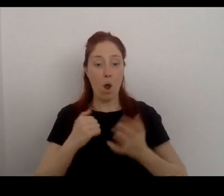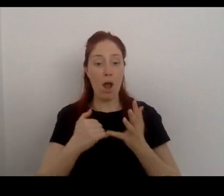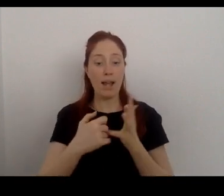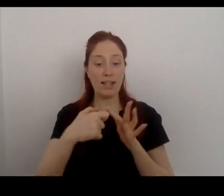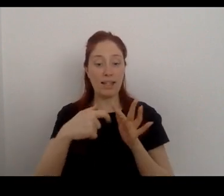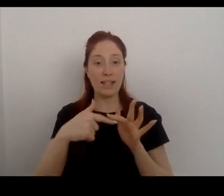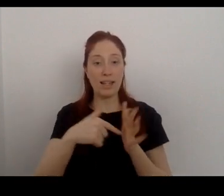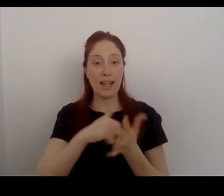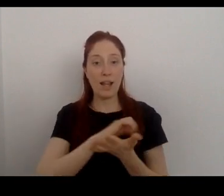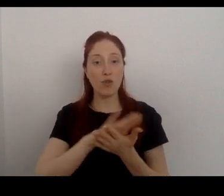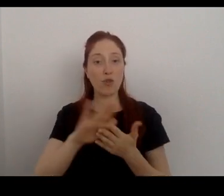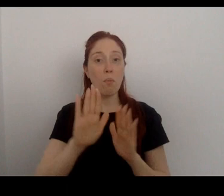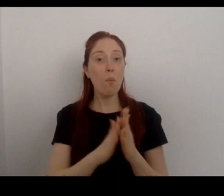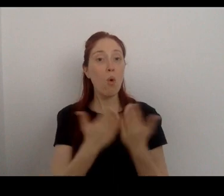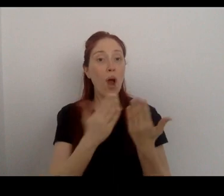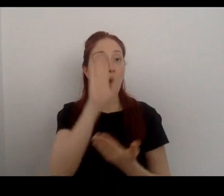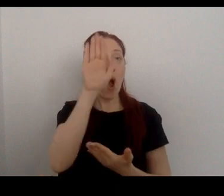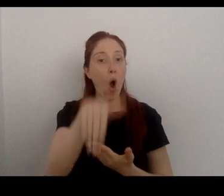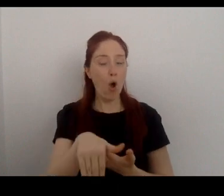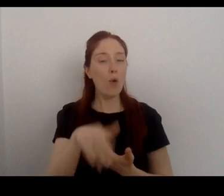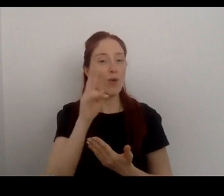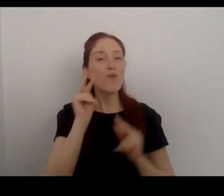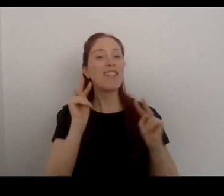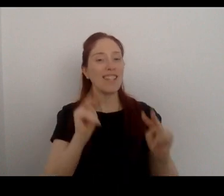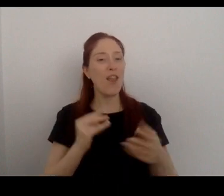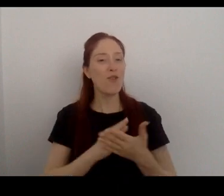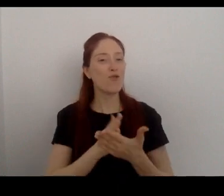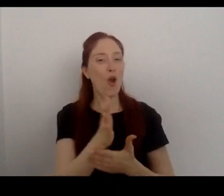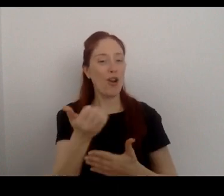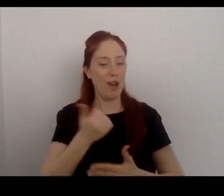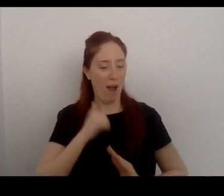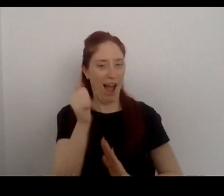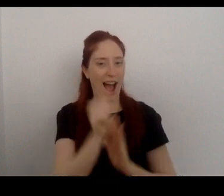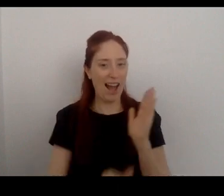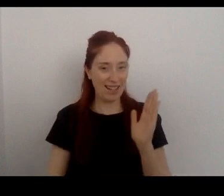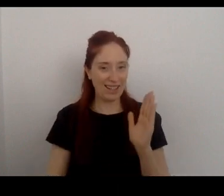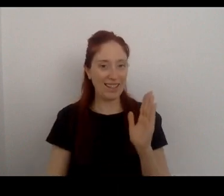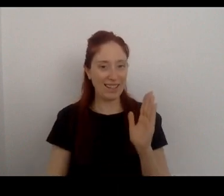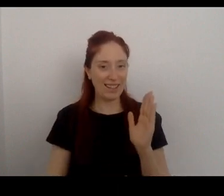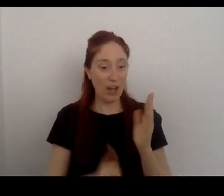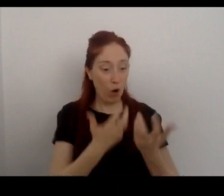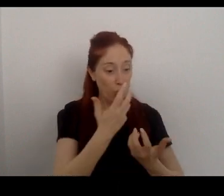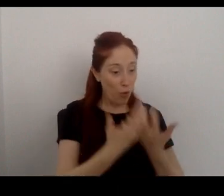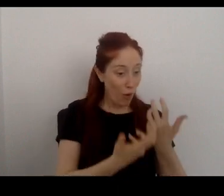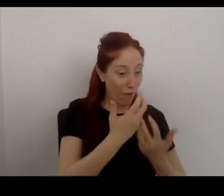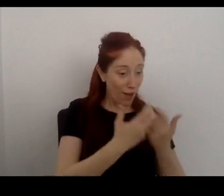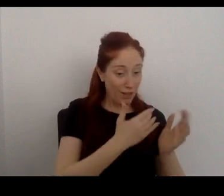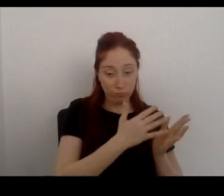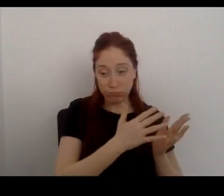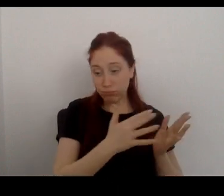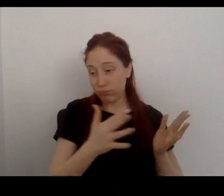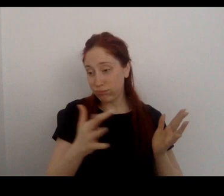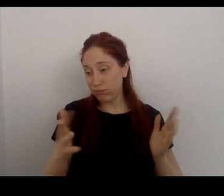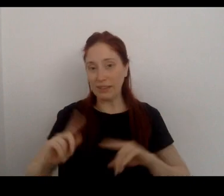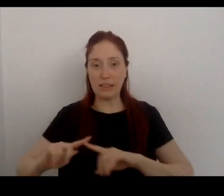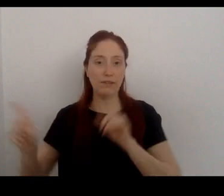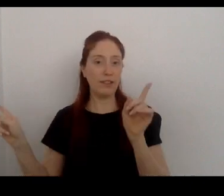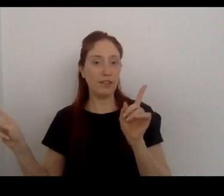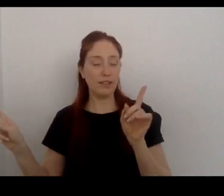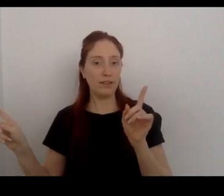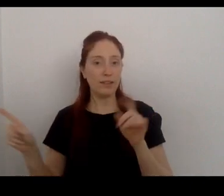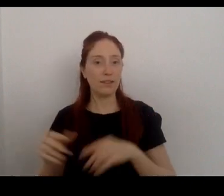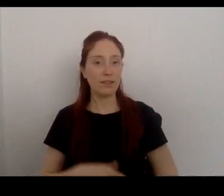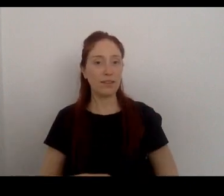changed across time from particularly when I was at university. This kind of drawing of just drawing